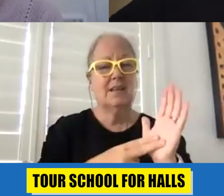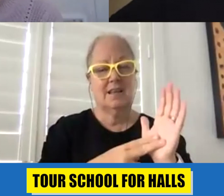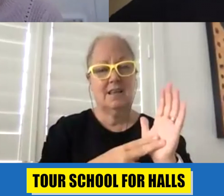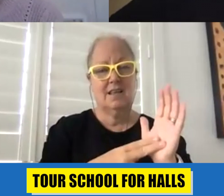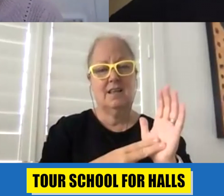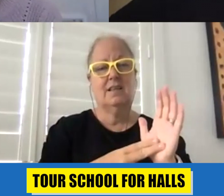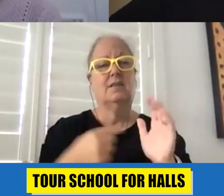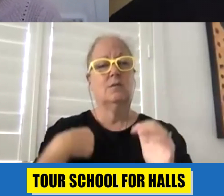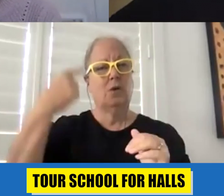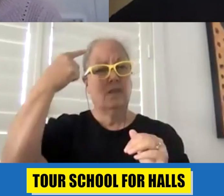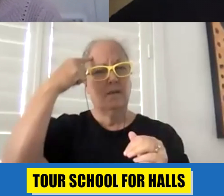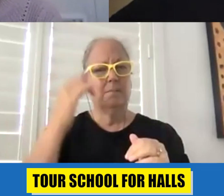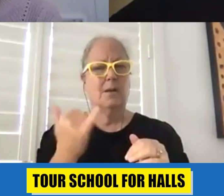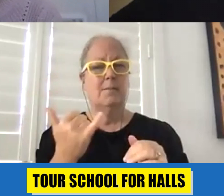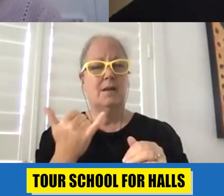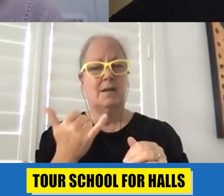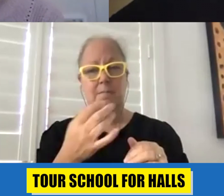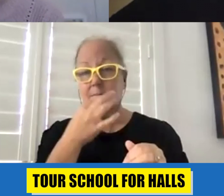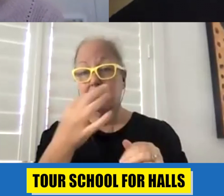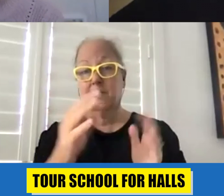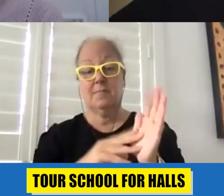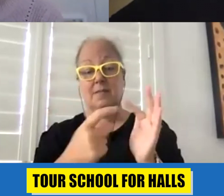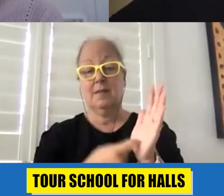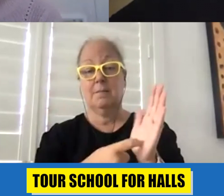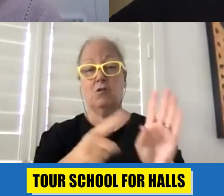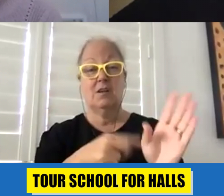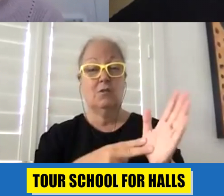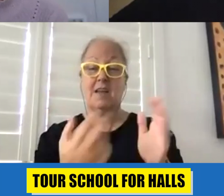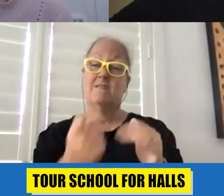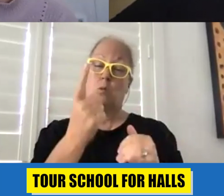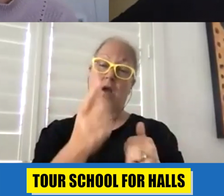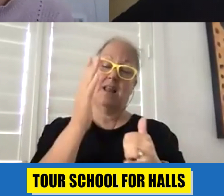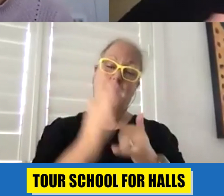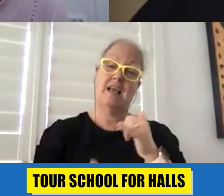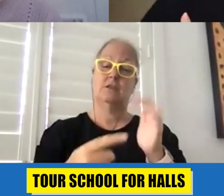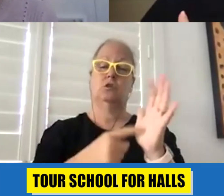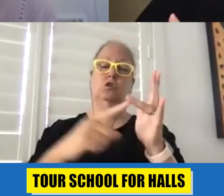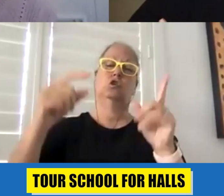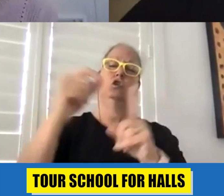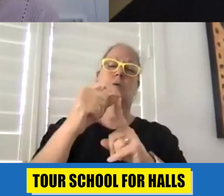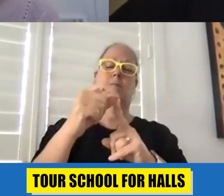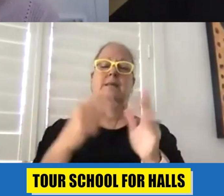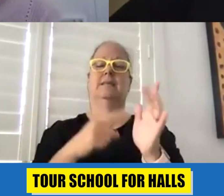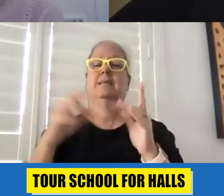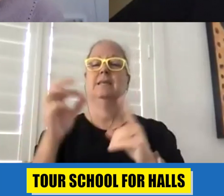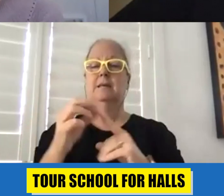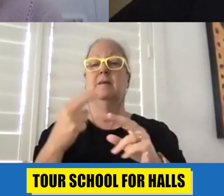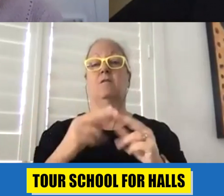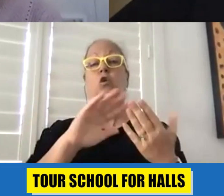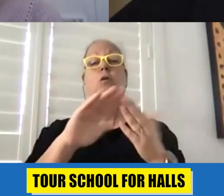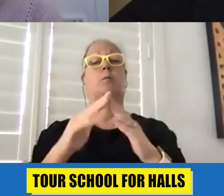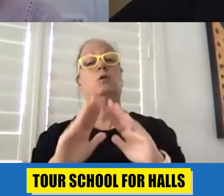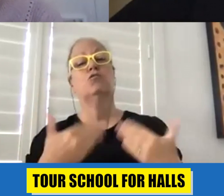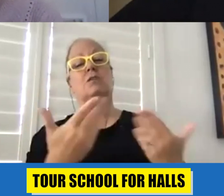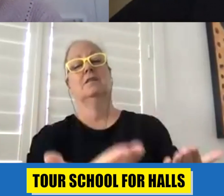might ask Merryn if she has one final top tip for community presenters